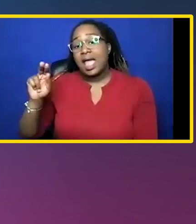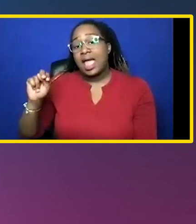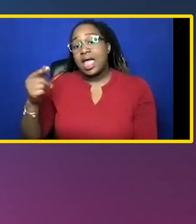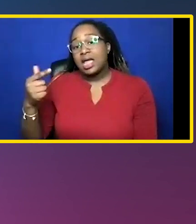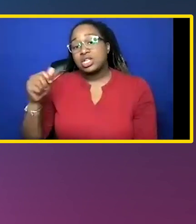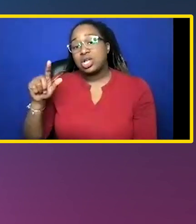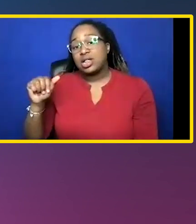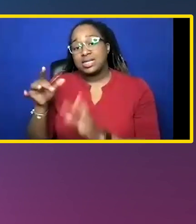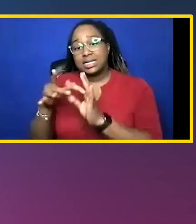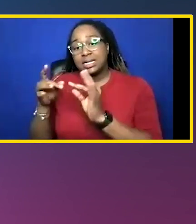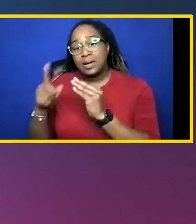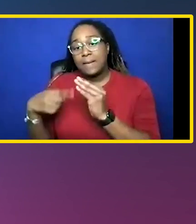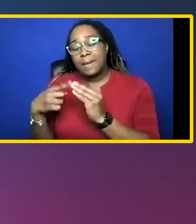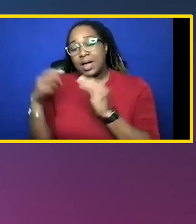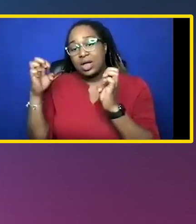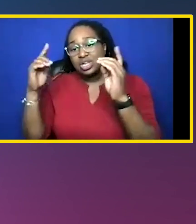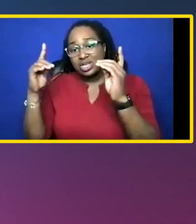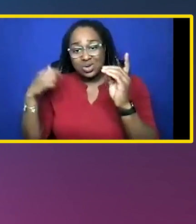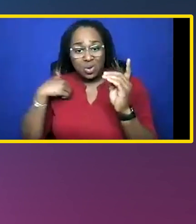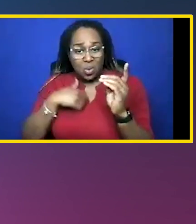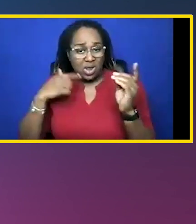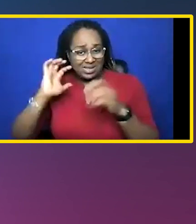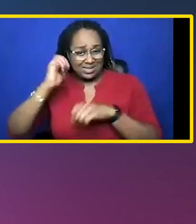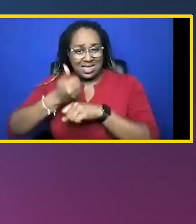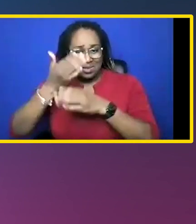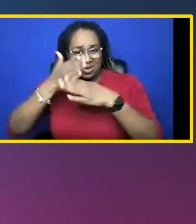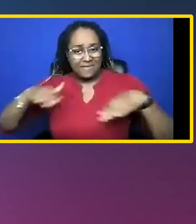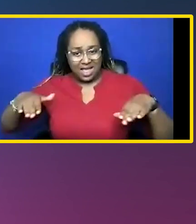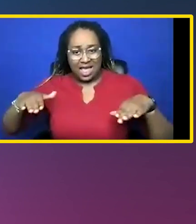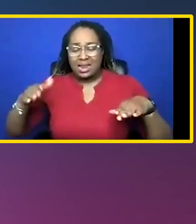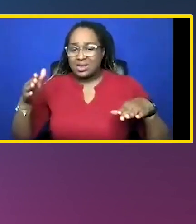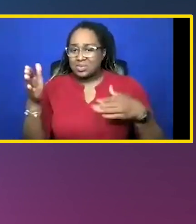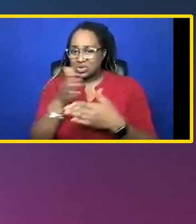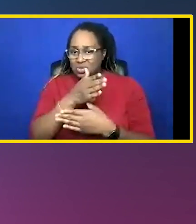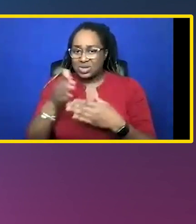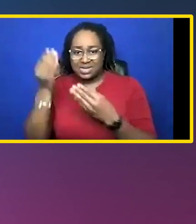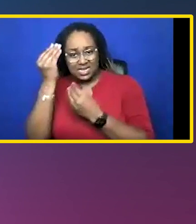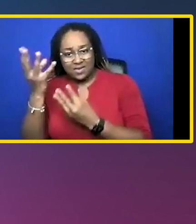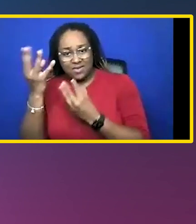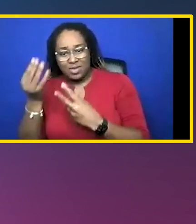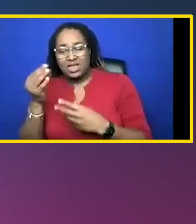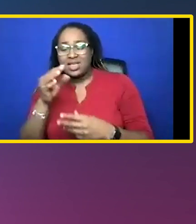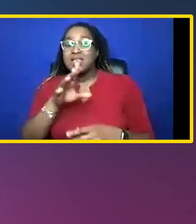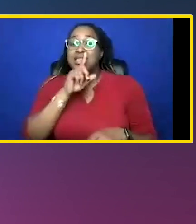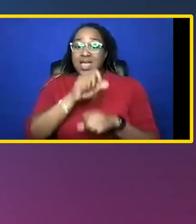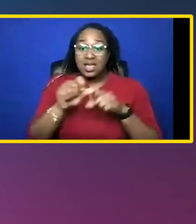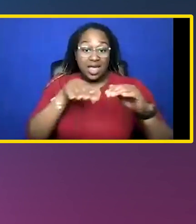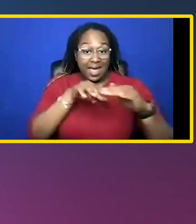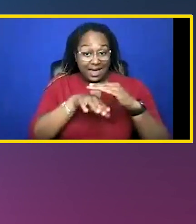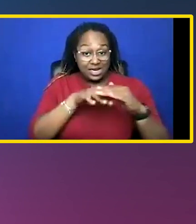what way have we almost created a divide between the information and the access to